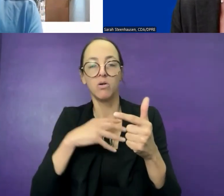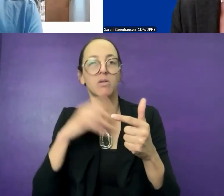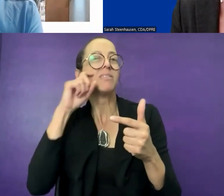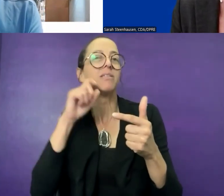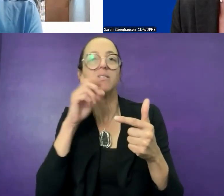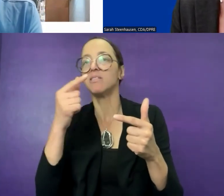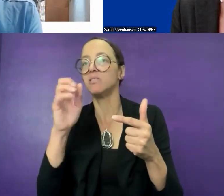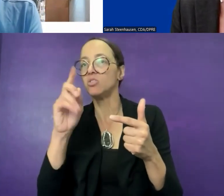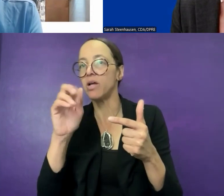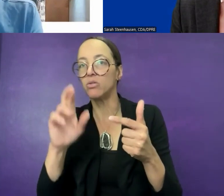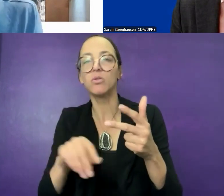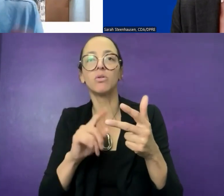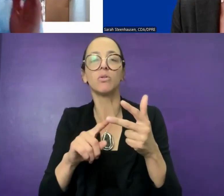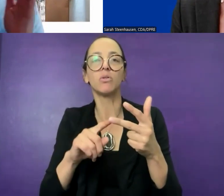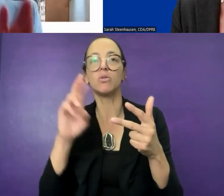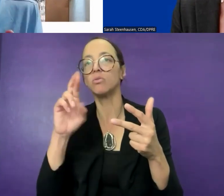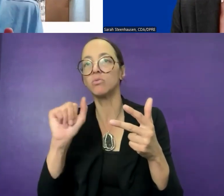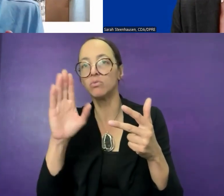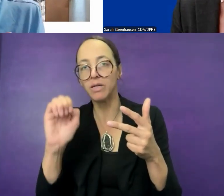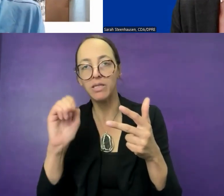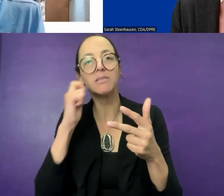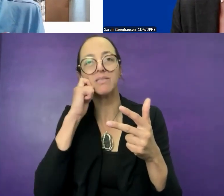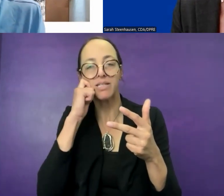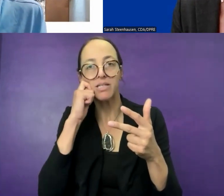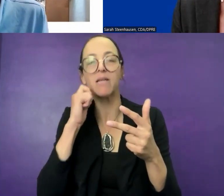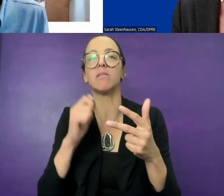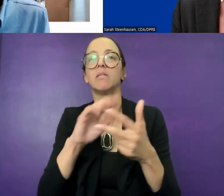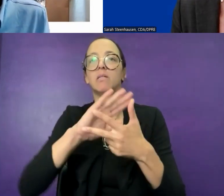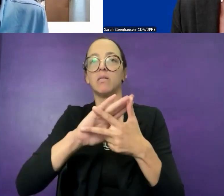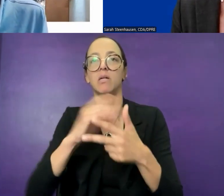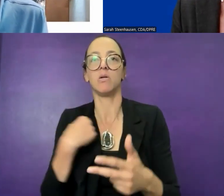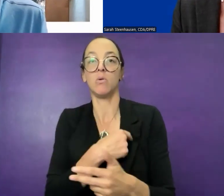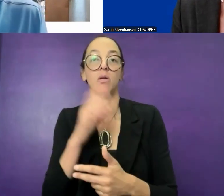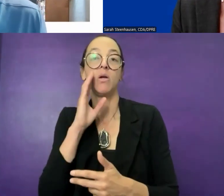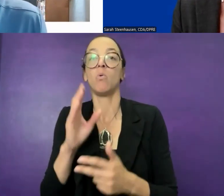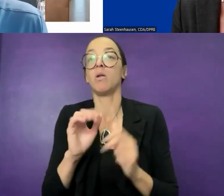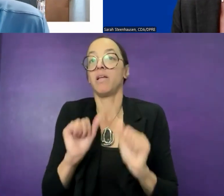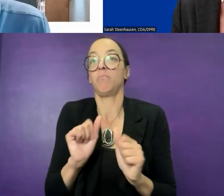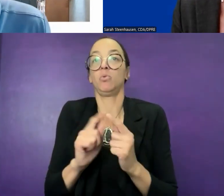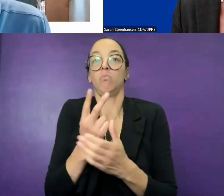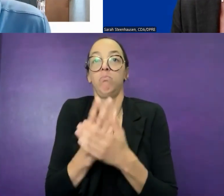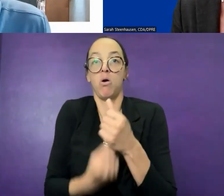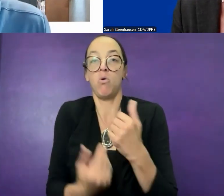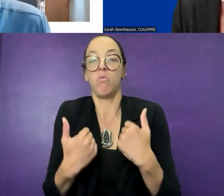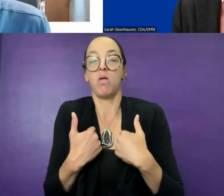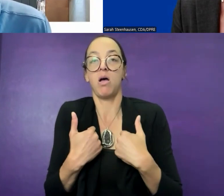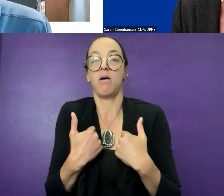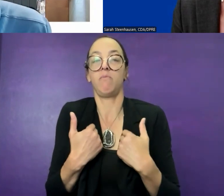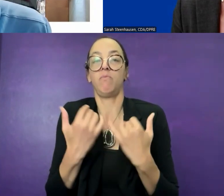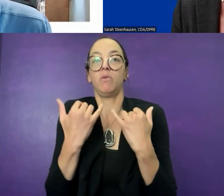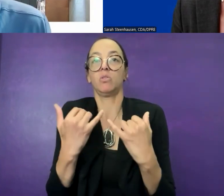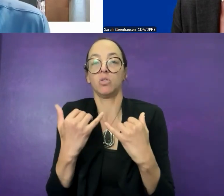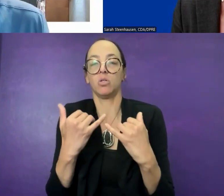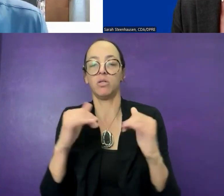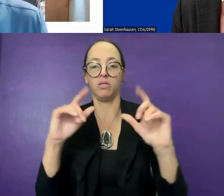will be able to both, have a good current snapshot as well as a projection going forward about their